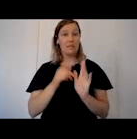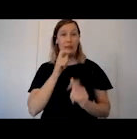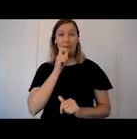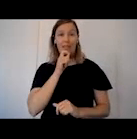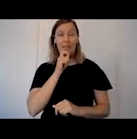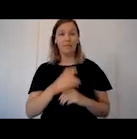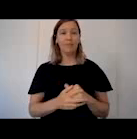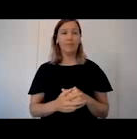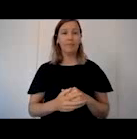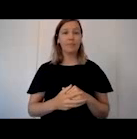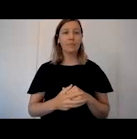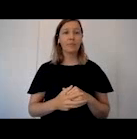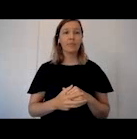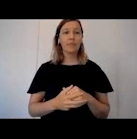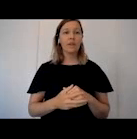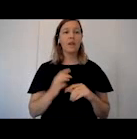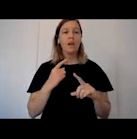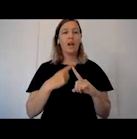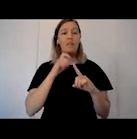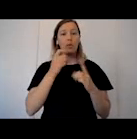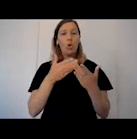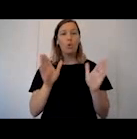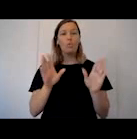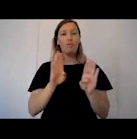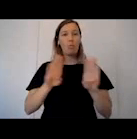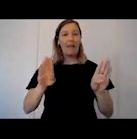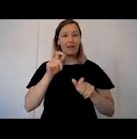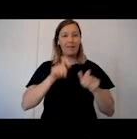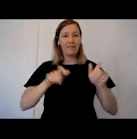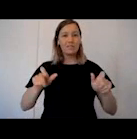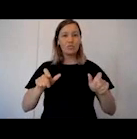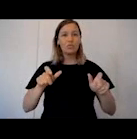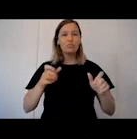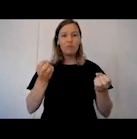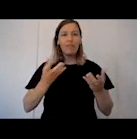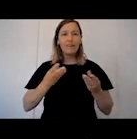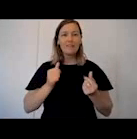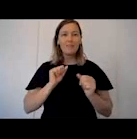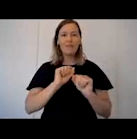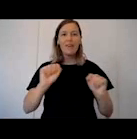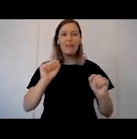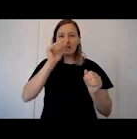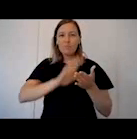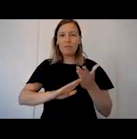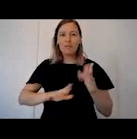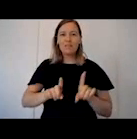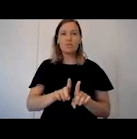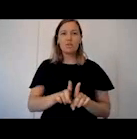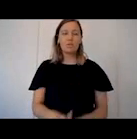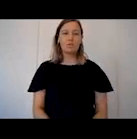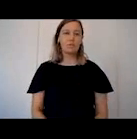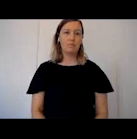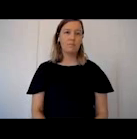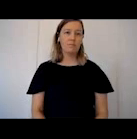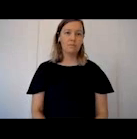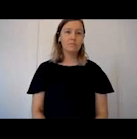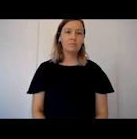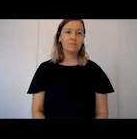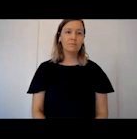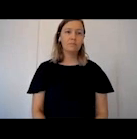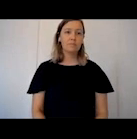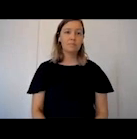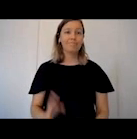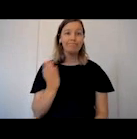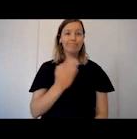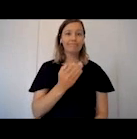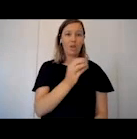open the floor for the panelists to give us some insights and share their experiences. So back to you,